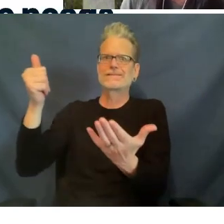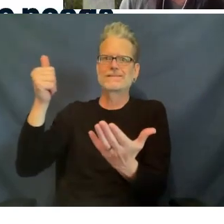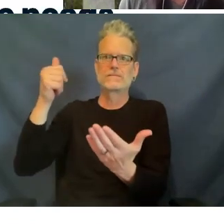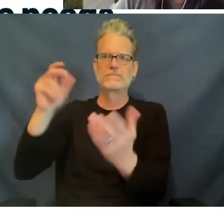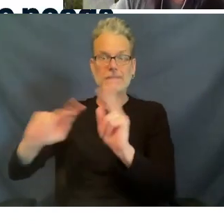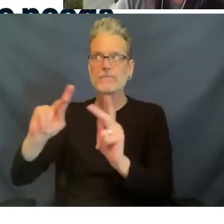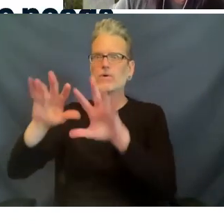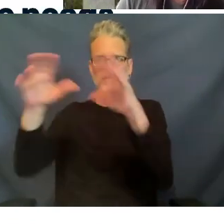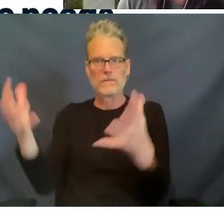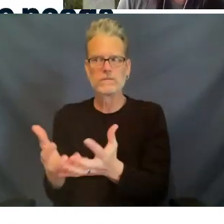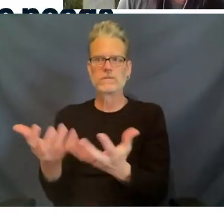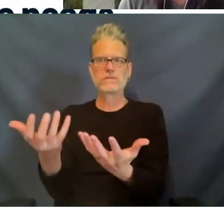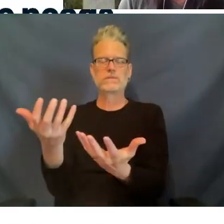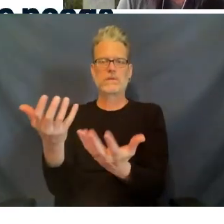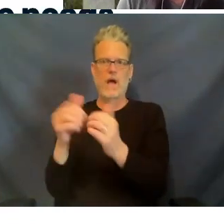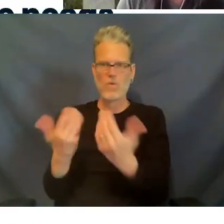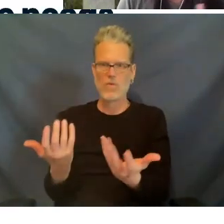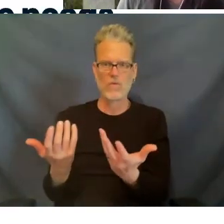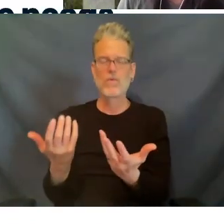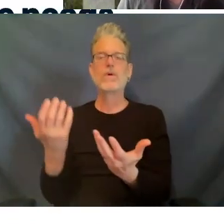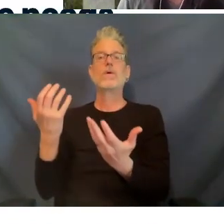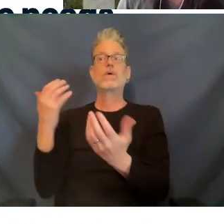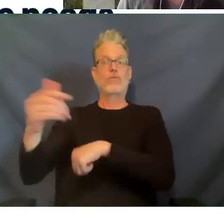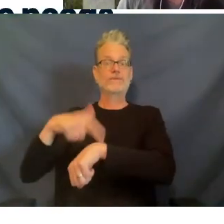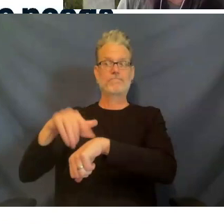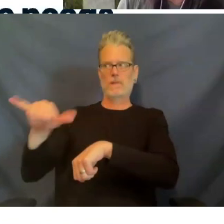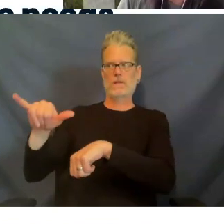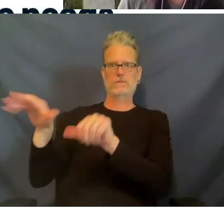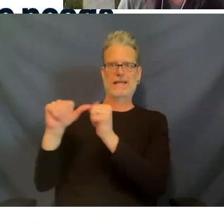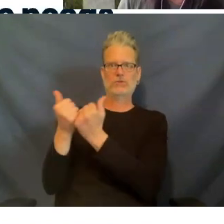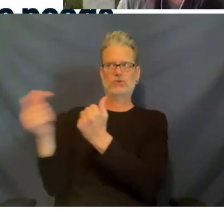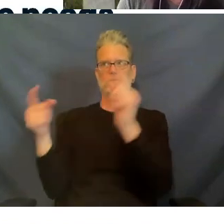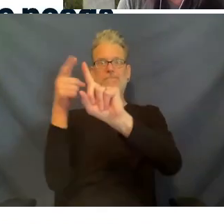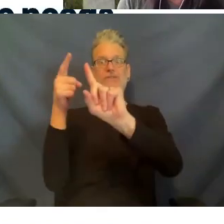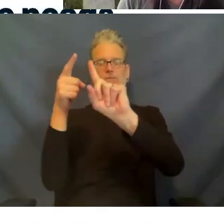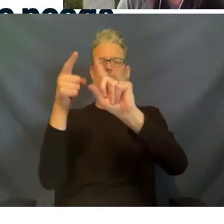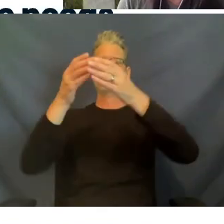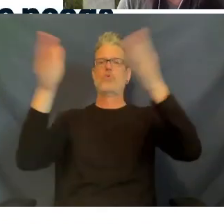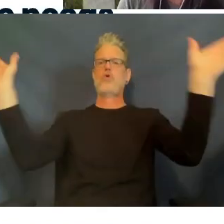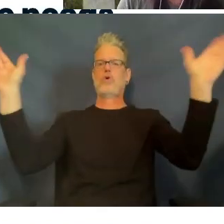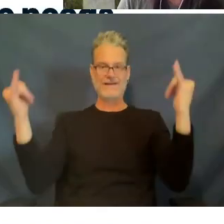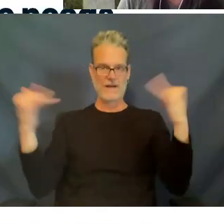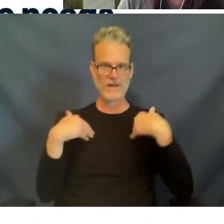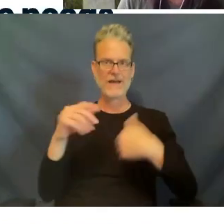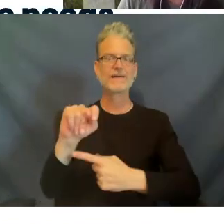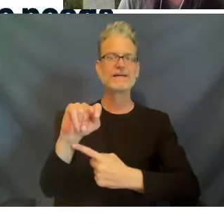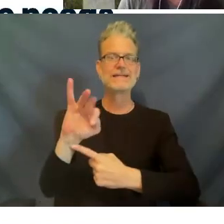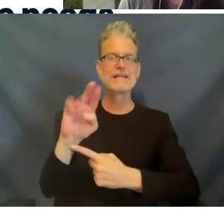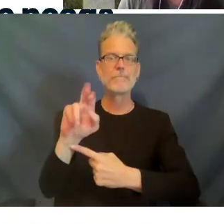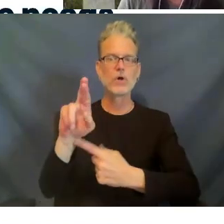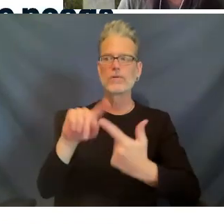term? And over time, the agency's mission has broadened, and we now balance timber, range,